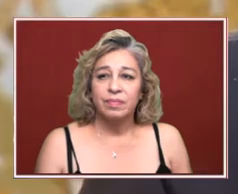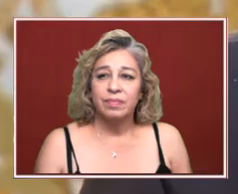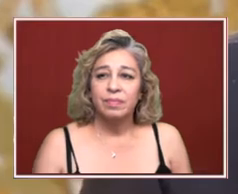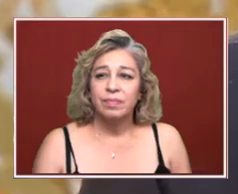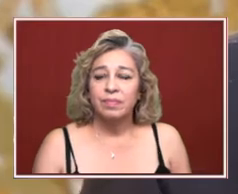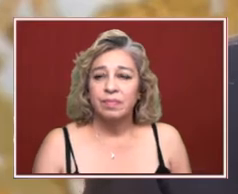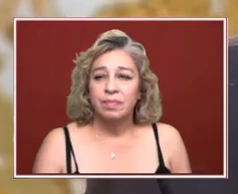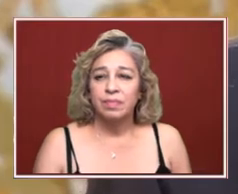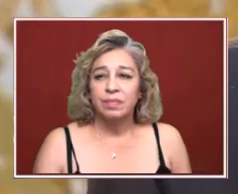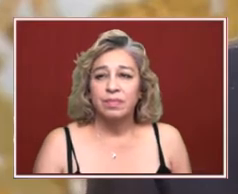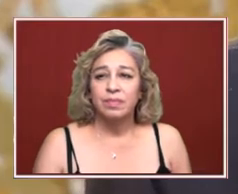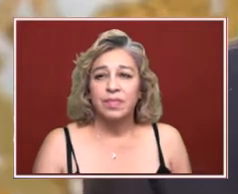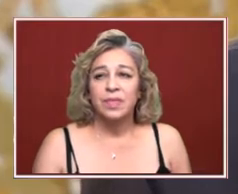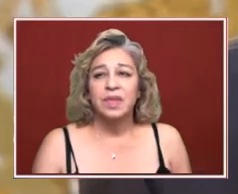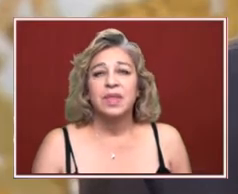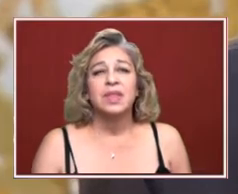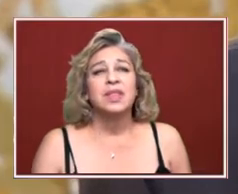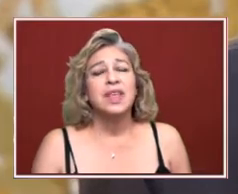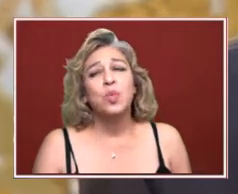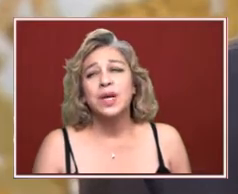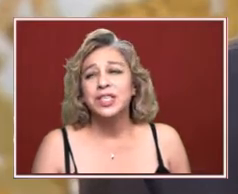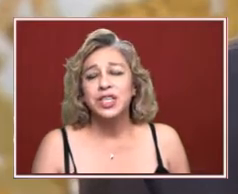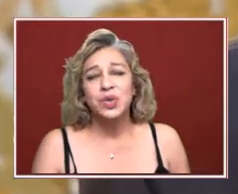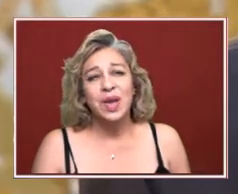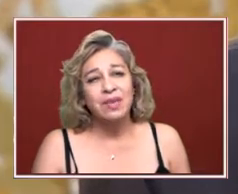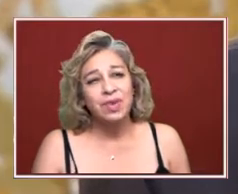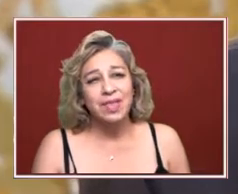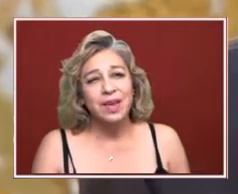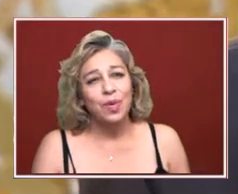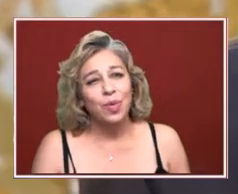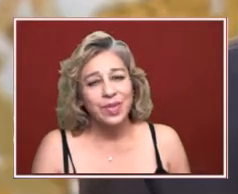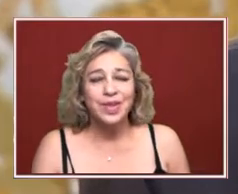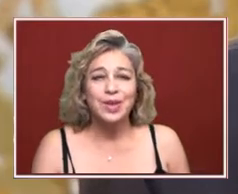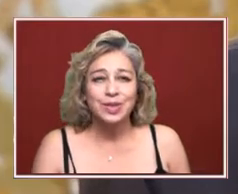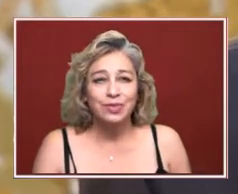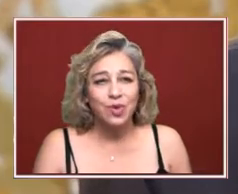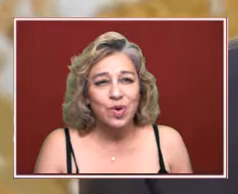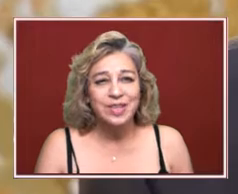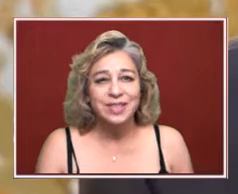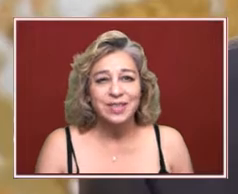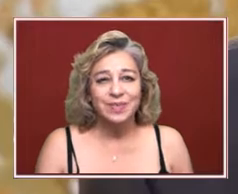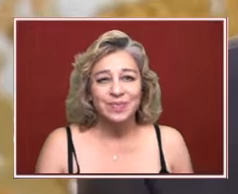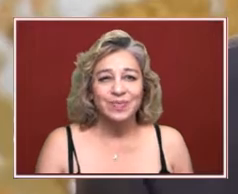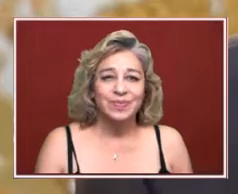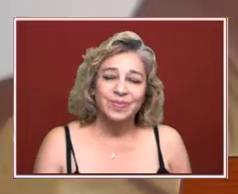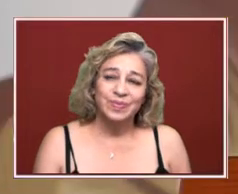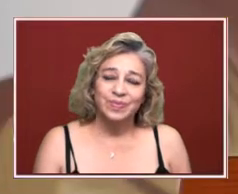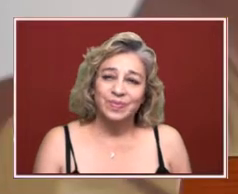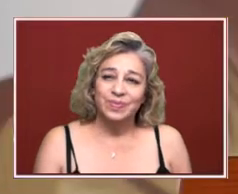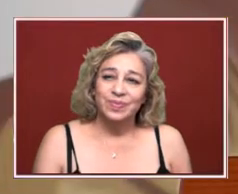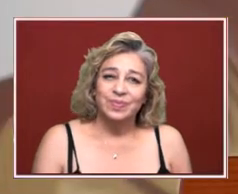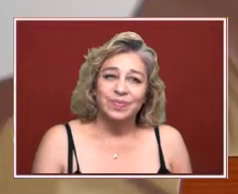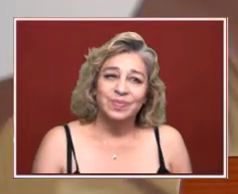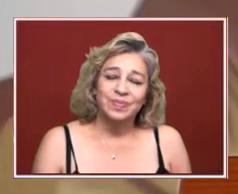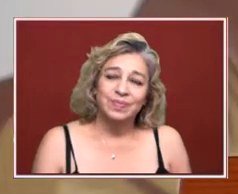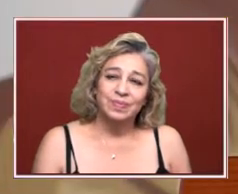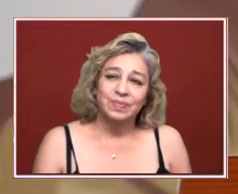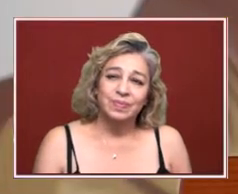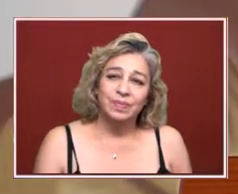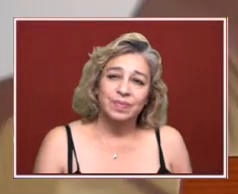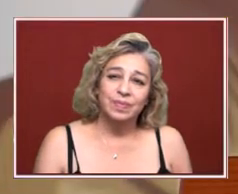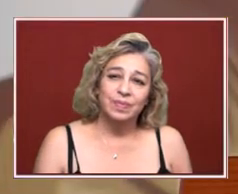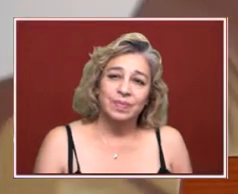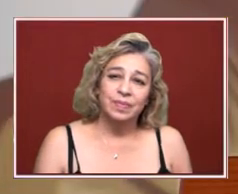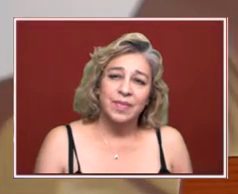con el uso de la fuerza. They want to do everything with the use of force. Nosotros tenemos una